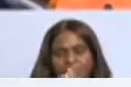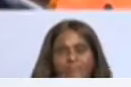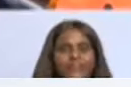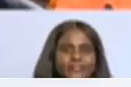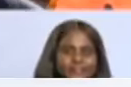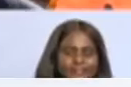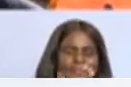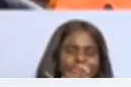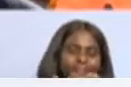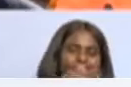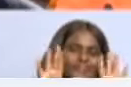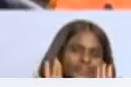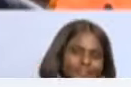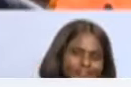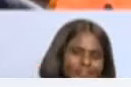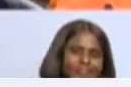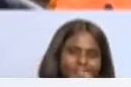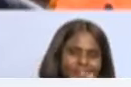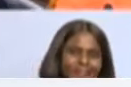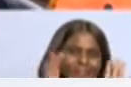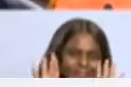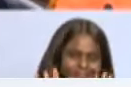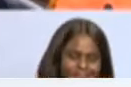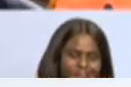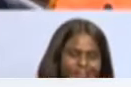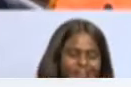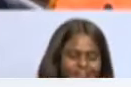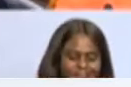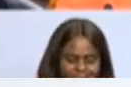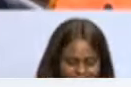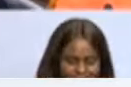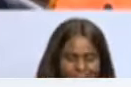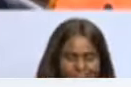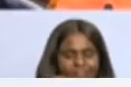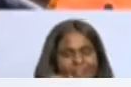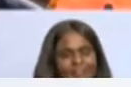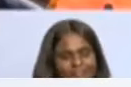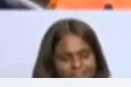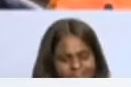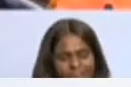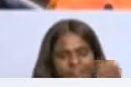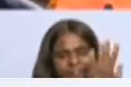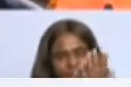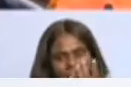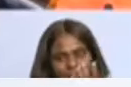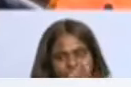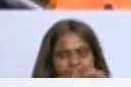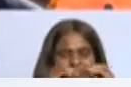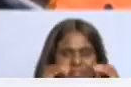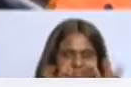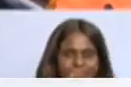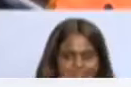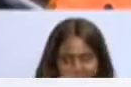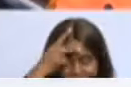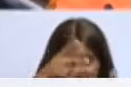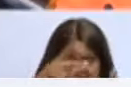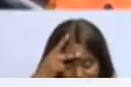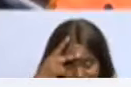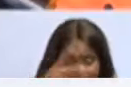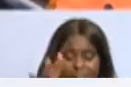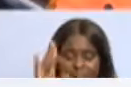Fantastic. Fantastic. In our continued effort to improve the teacher-pupil ratio,